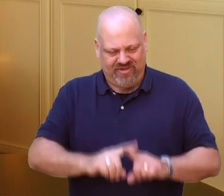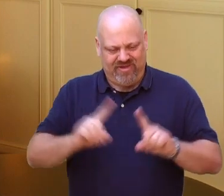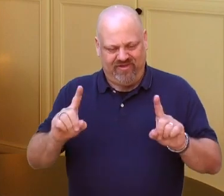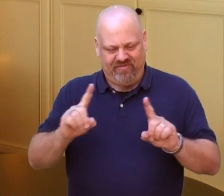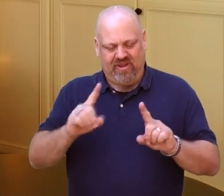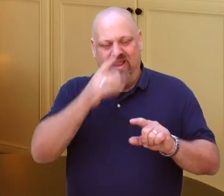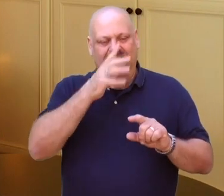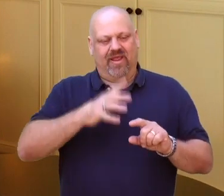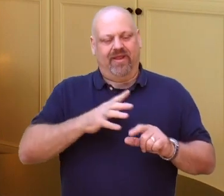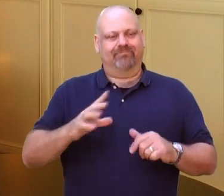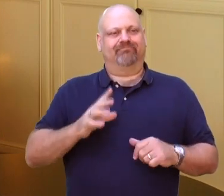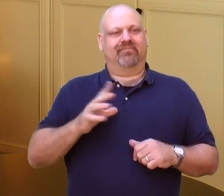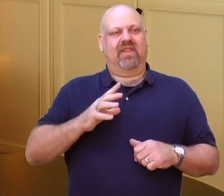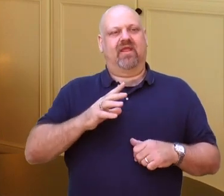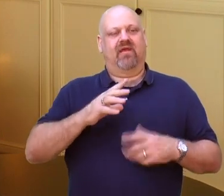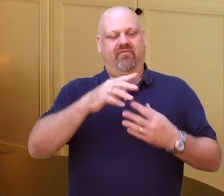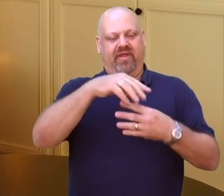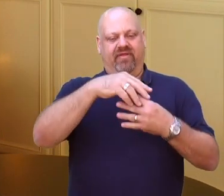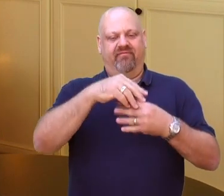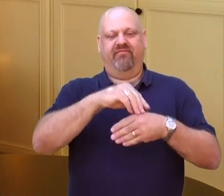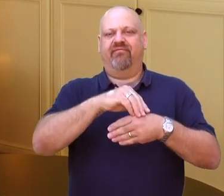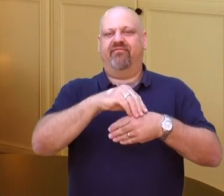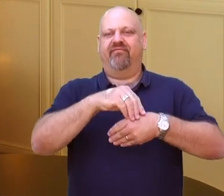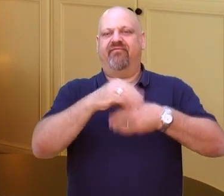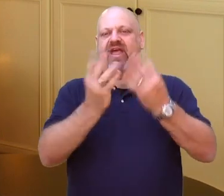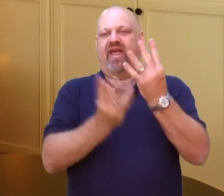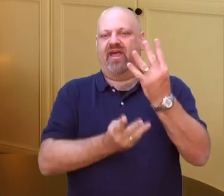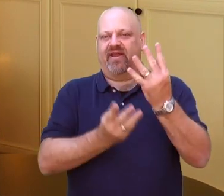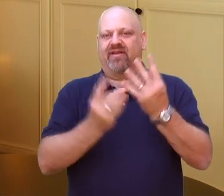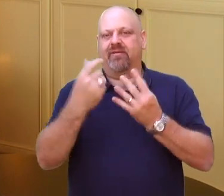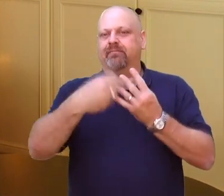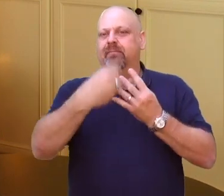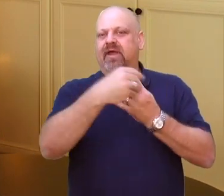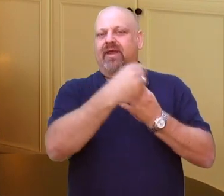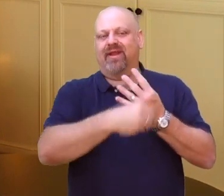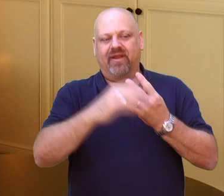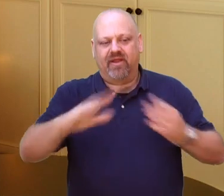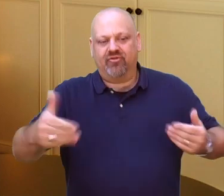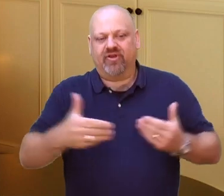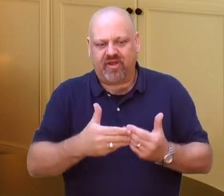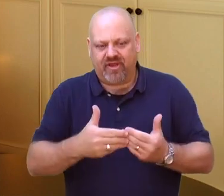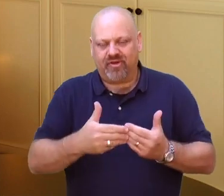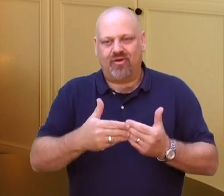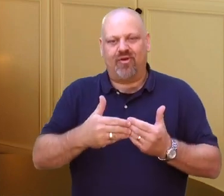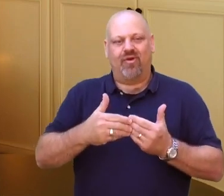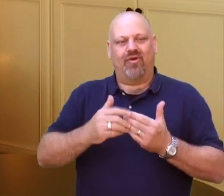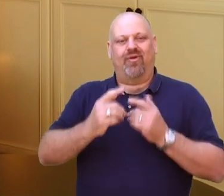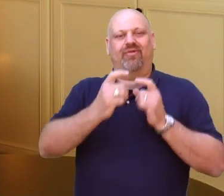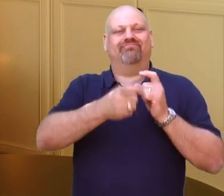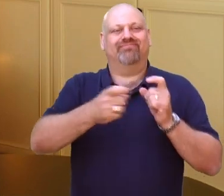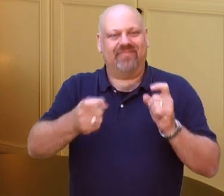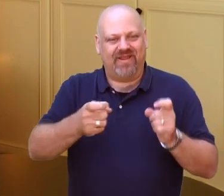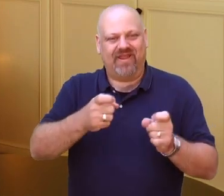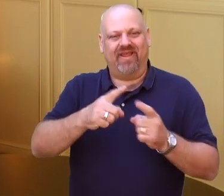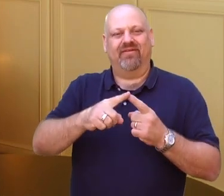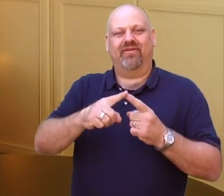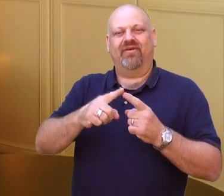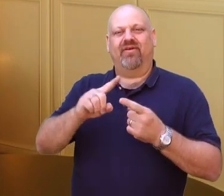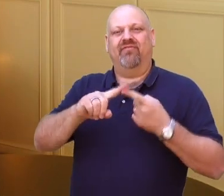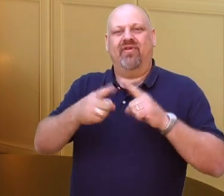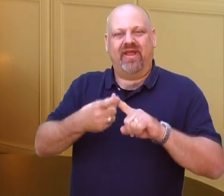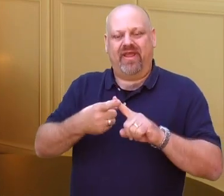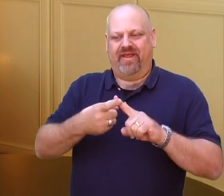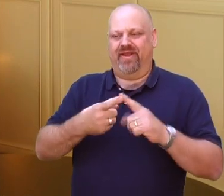paint a fan with their name as a form of introduction or a token gesture that they might give to a friend or an